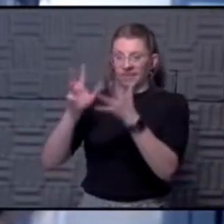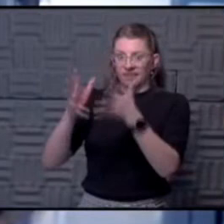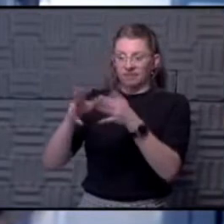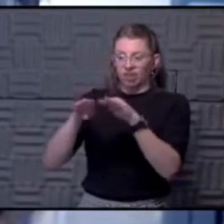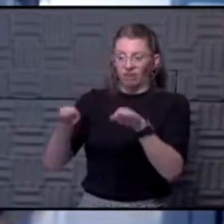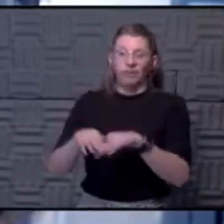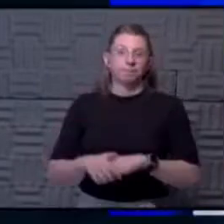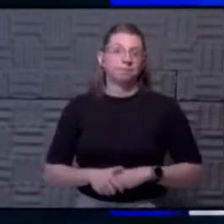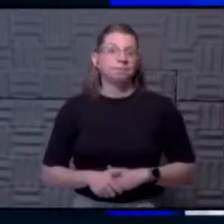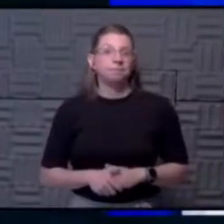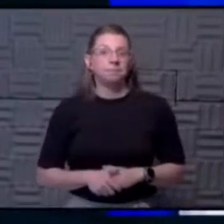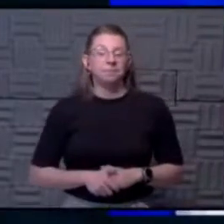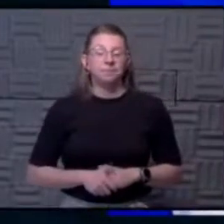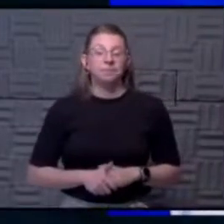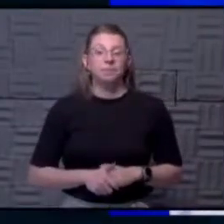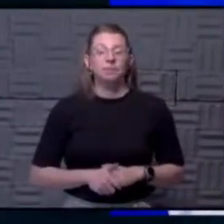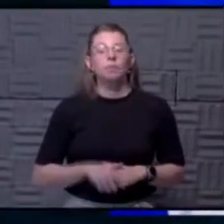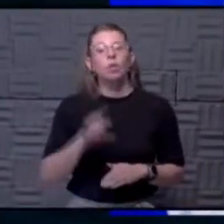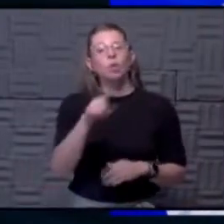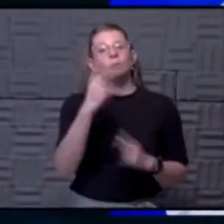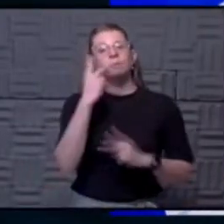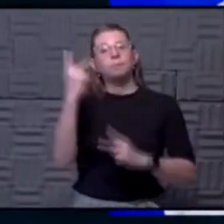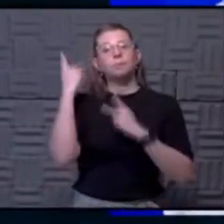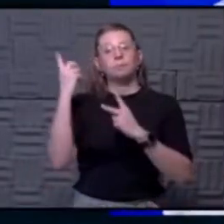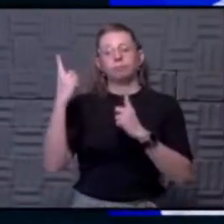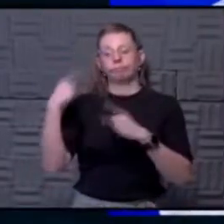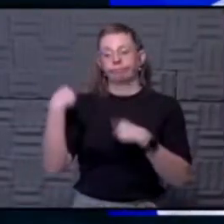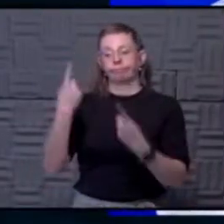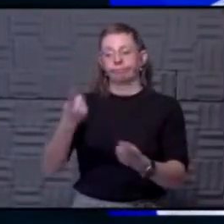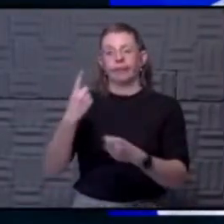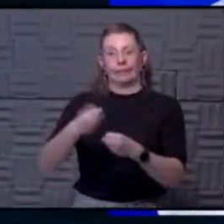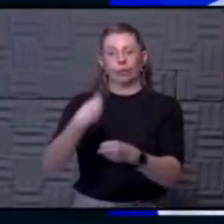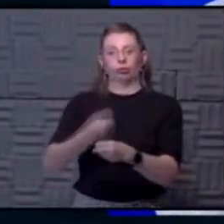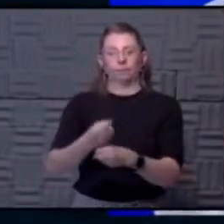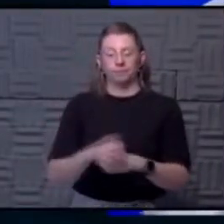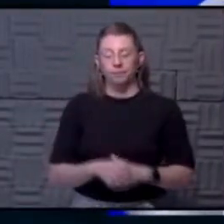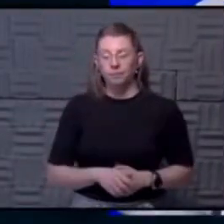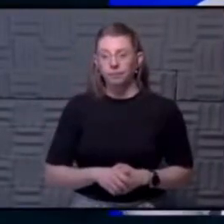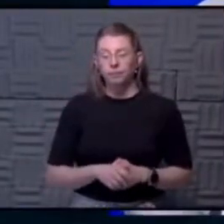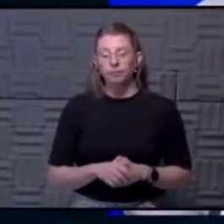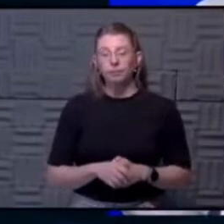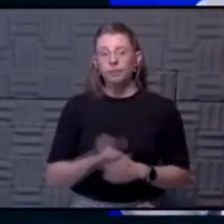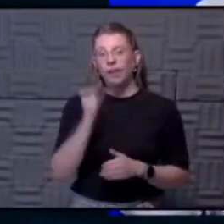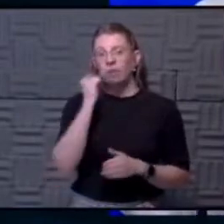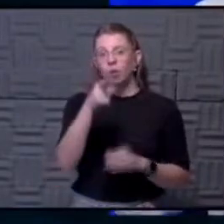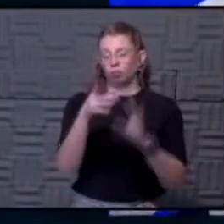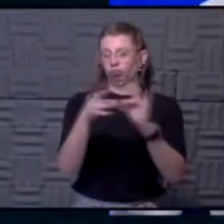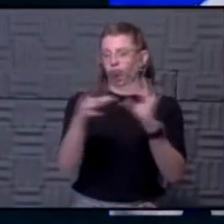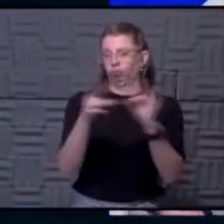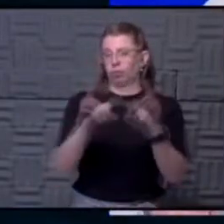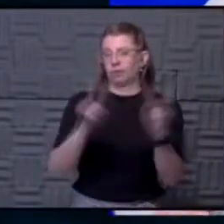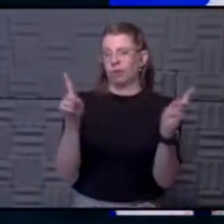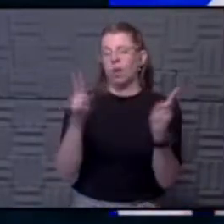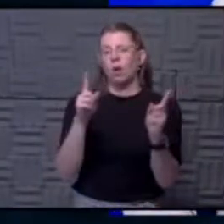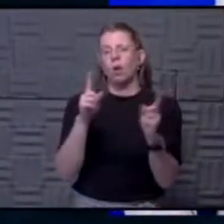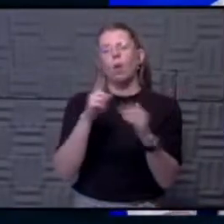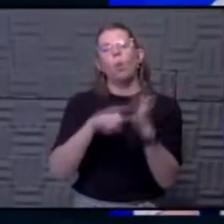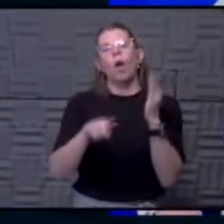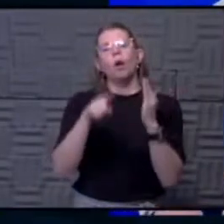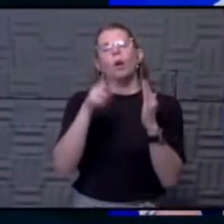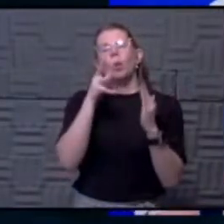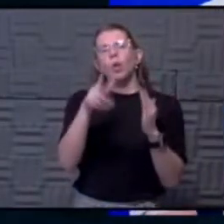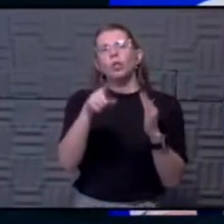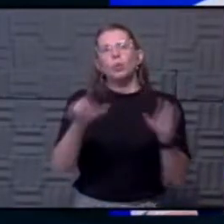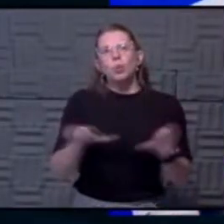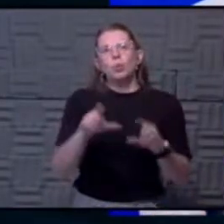shelves. So as you look back over the last year, if you could have said, I would do this differently, what would you do differently? Now